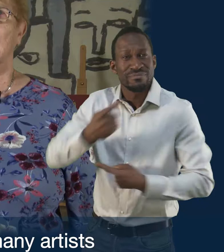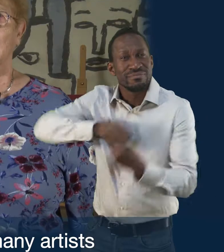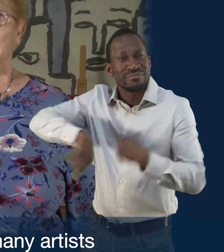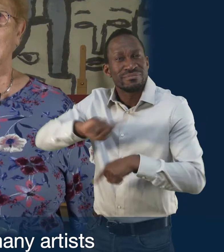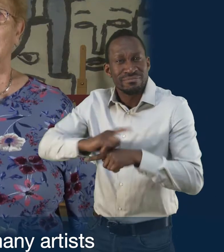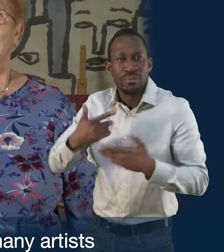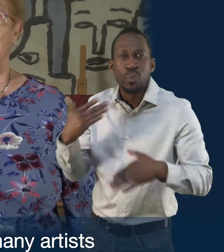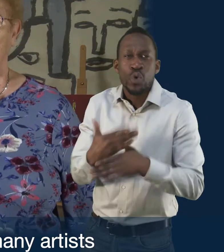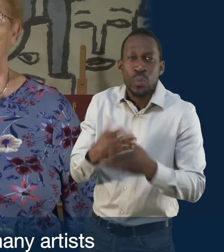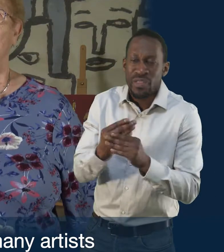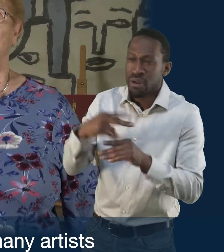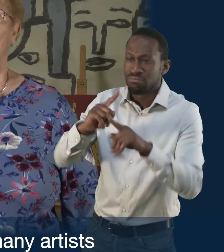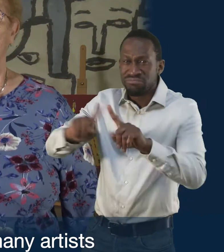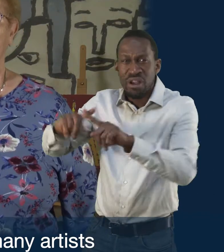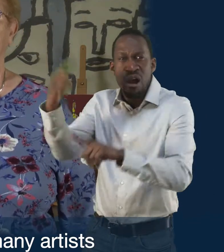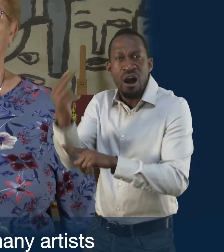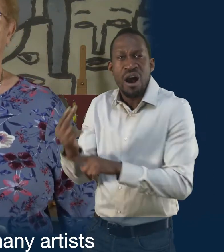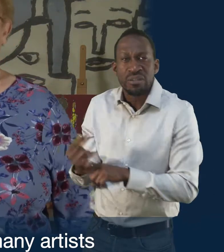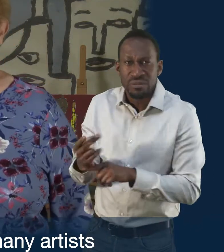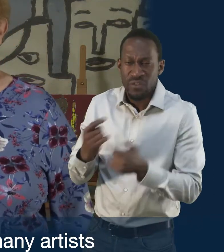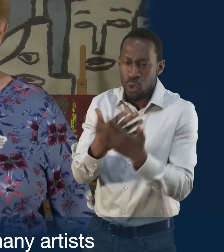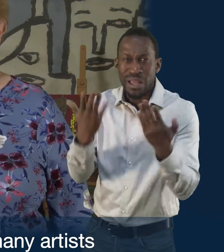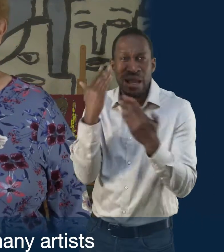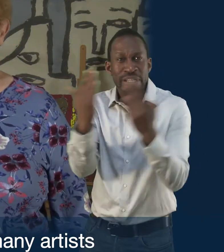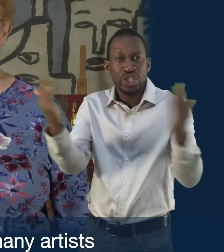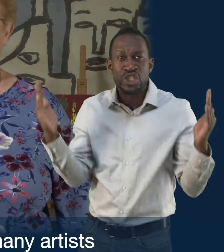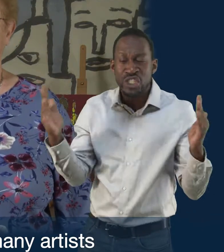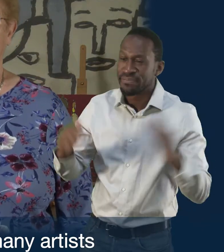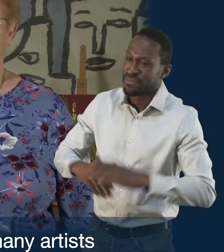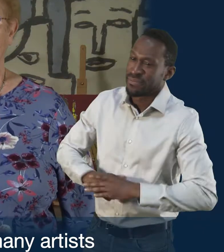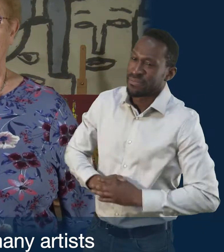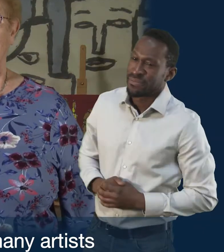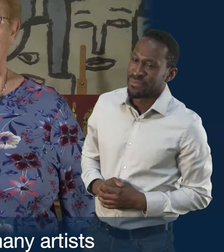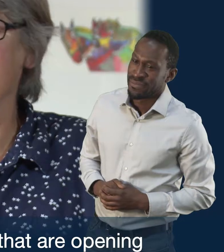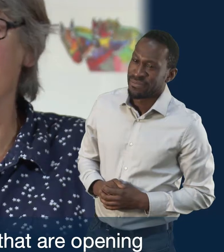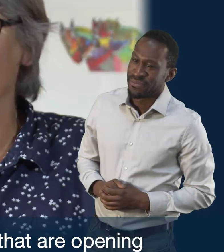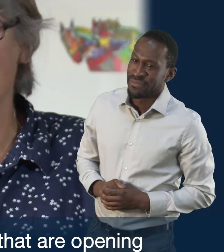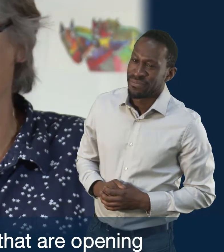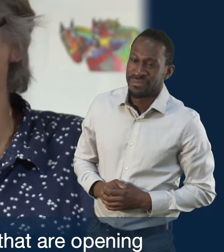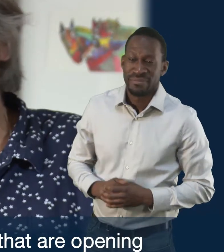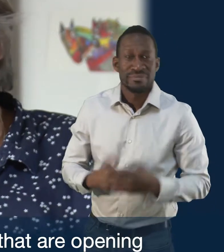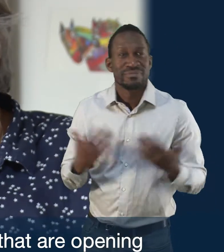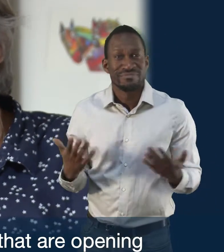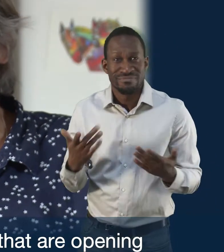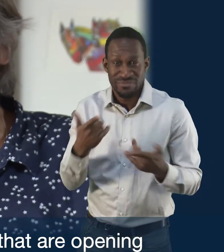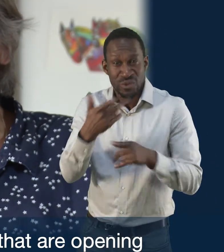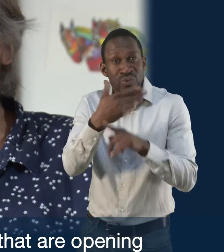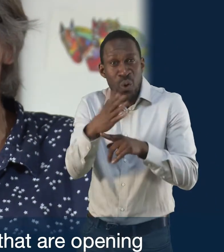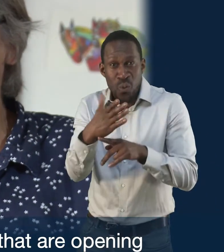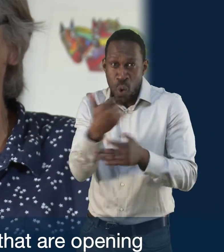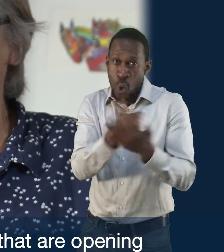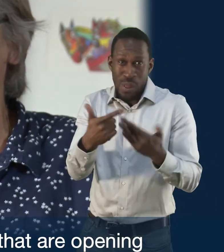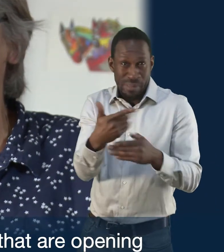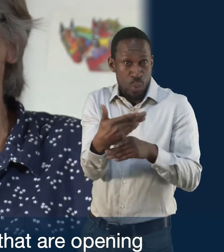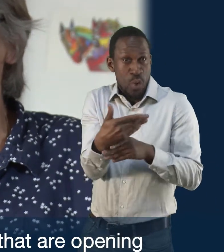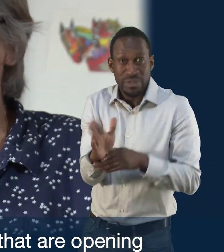many artists and had lots of exhibitions. There's always been doors that are opening, but I